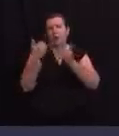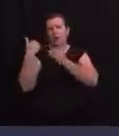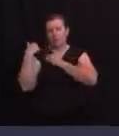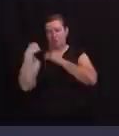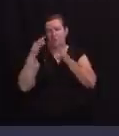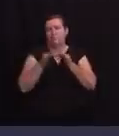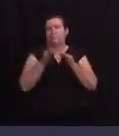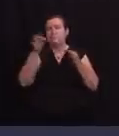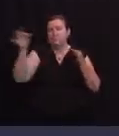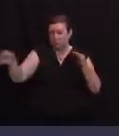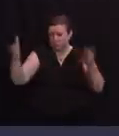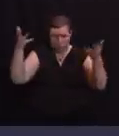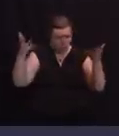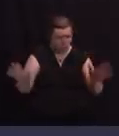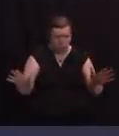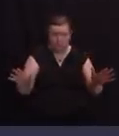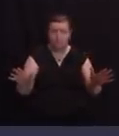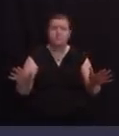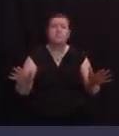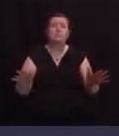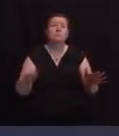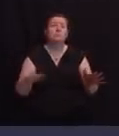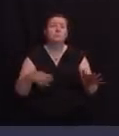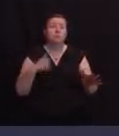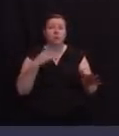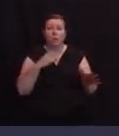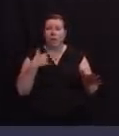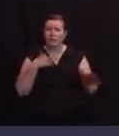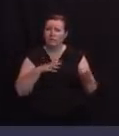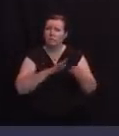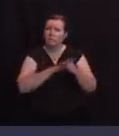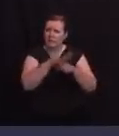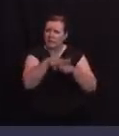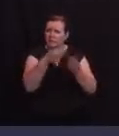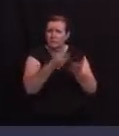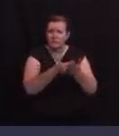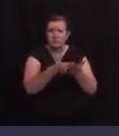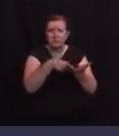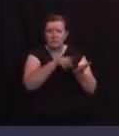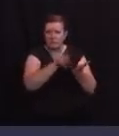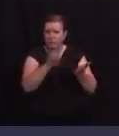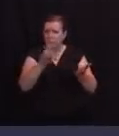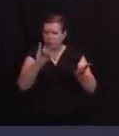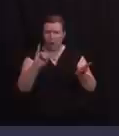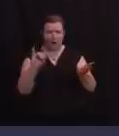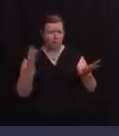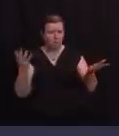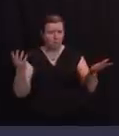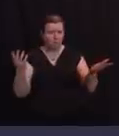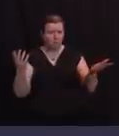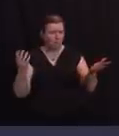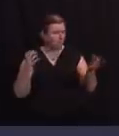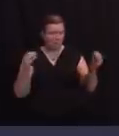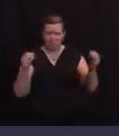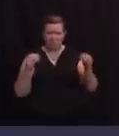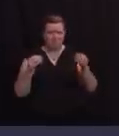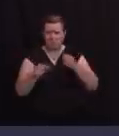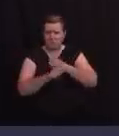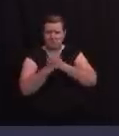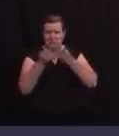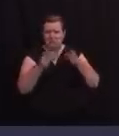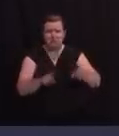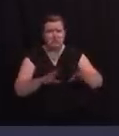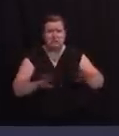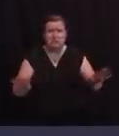Secondly, we have enough money to pay unemployment insurance, so that has not been a danger. And we continue to put a ton of